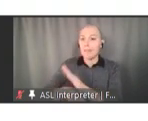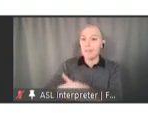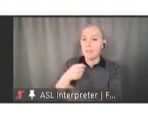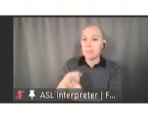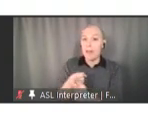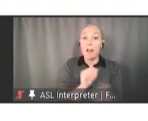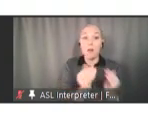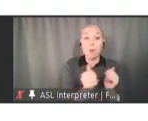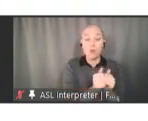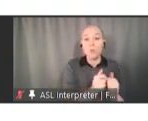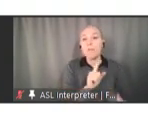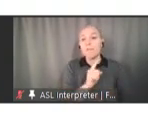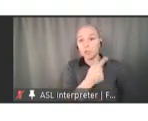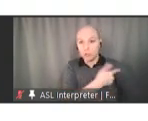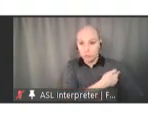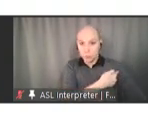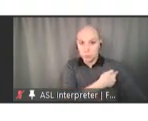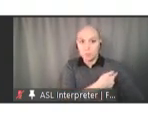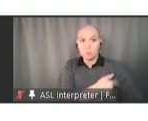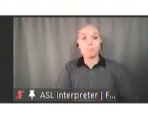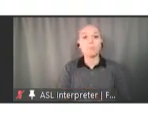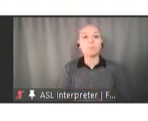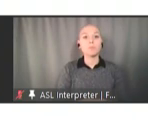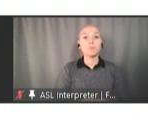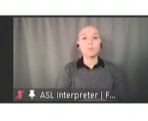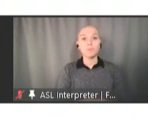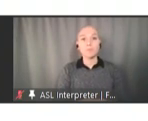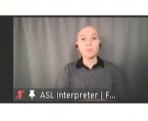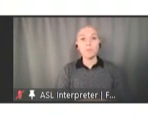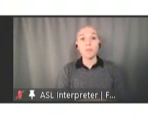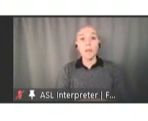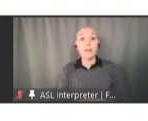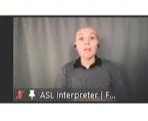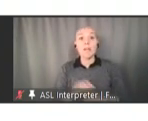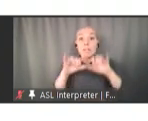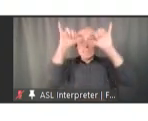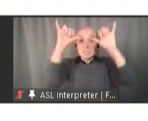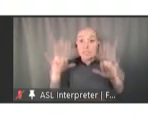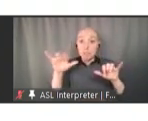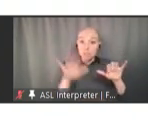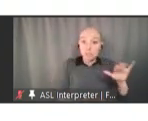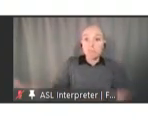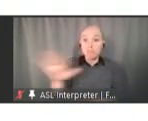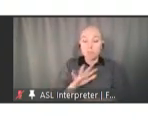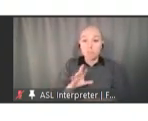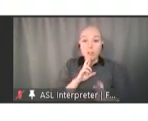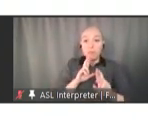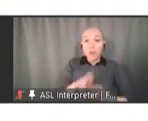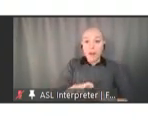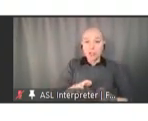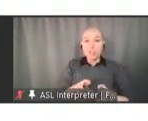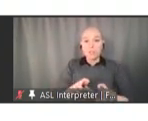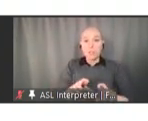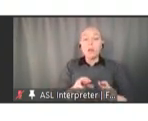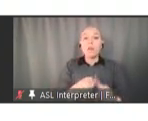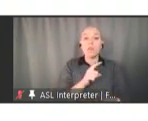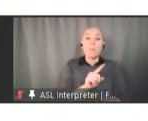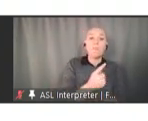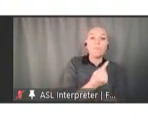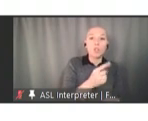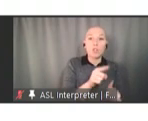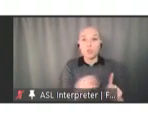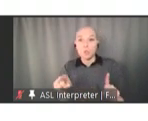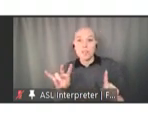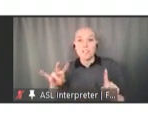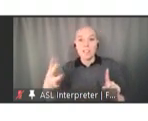This figure shows the frequency of any systemic reaction reporting during days 0 through 7 after dose 1 and dose 2